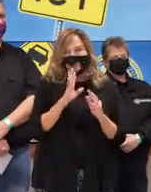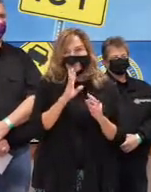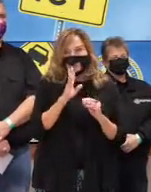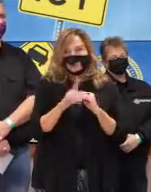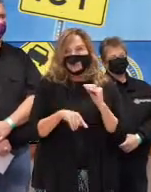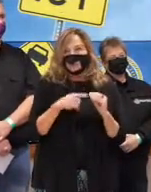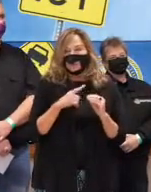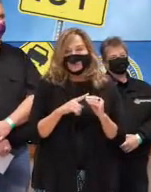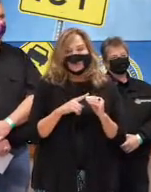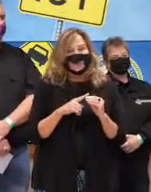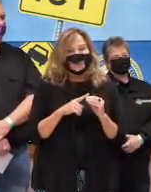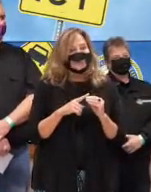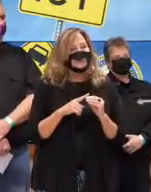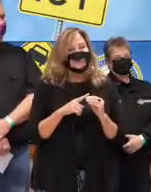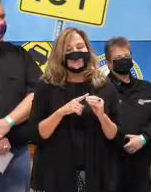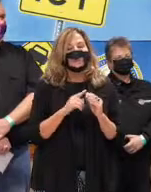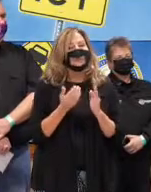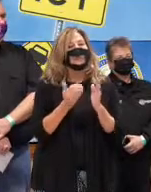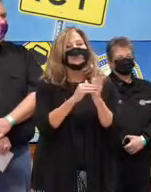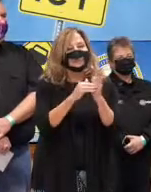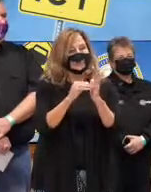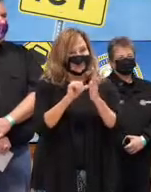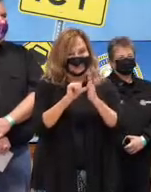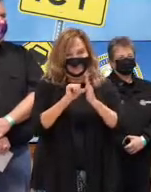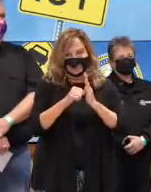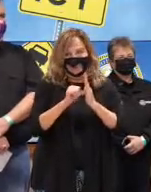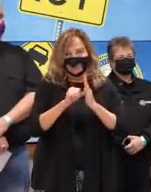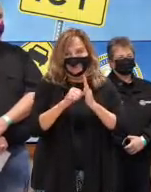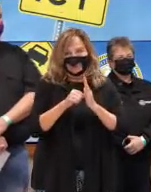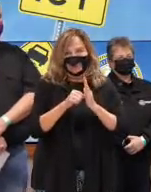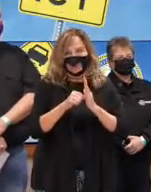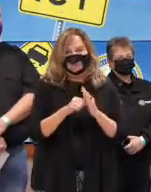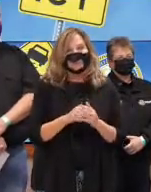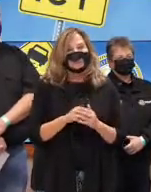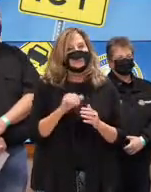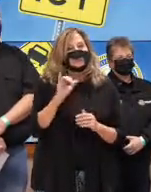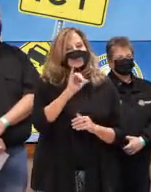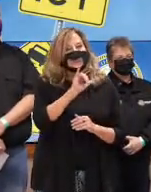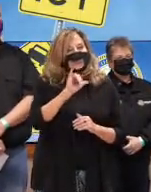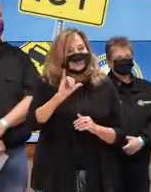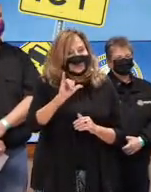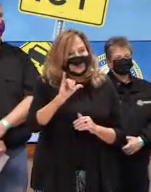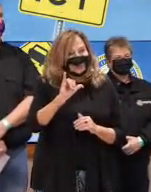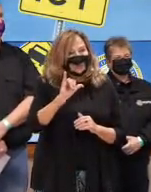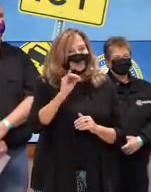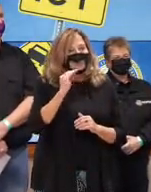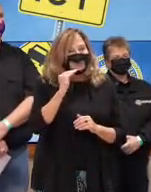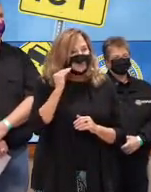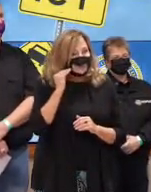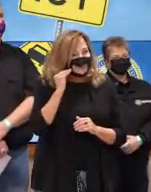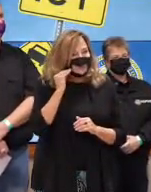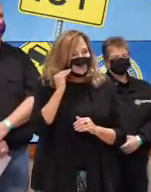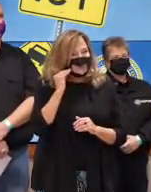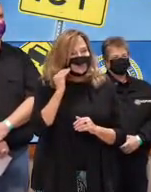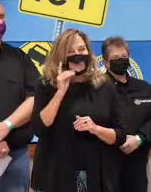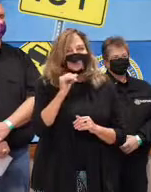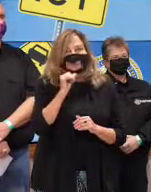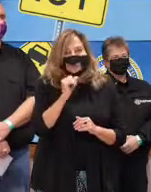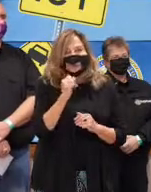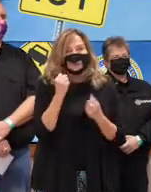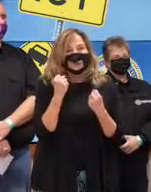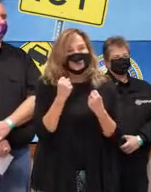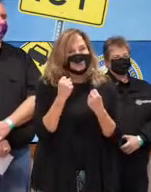I cannot underscore the importance of people staying off the roads Sunday